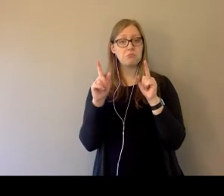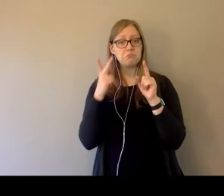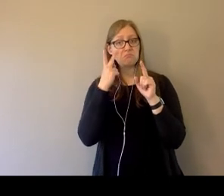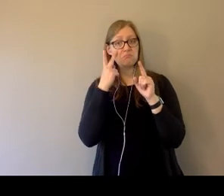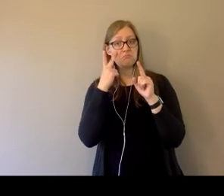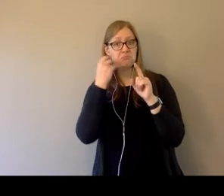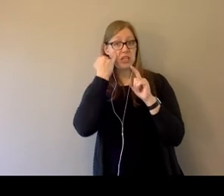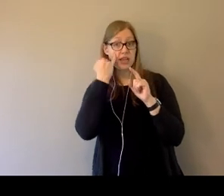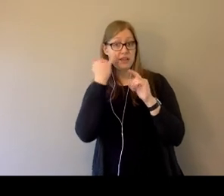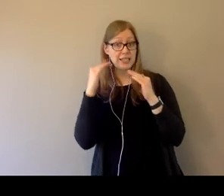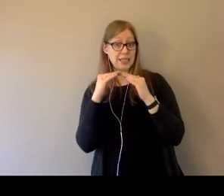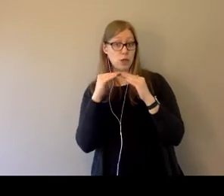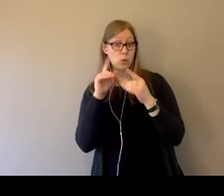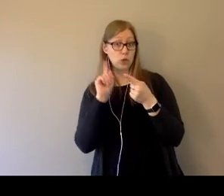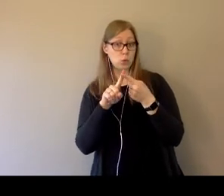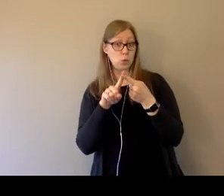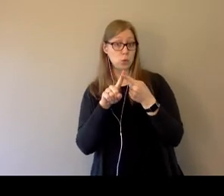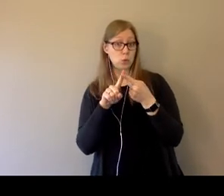to